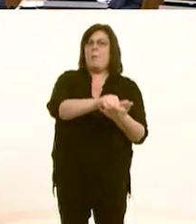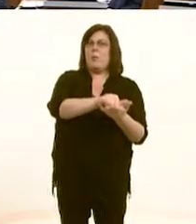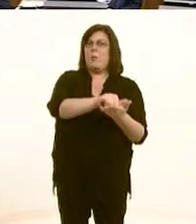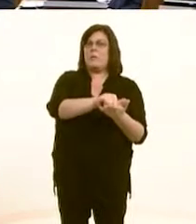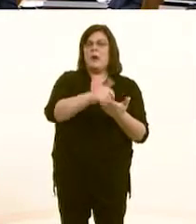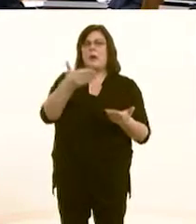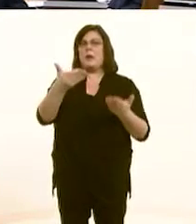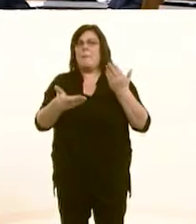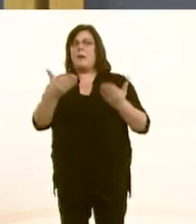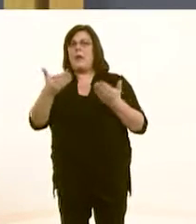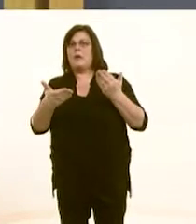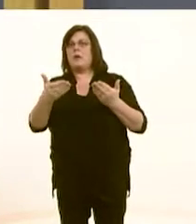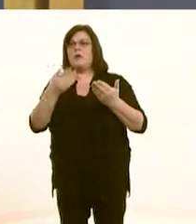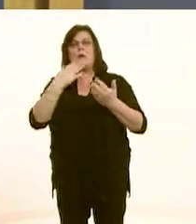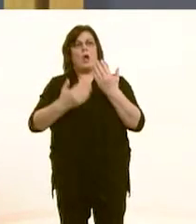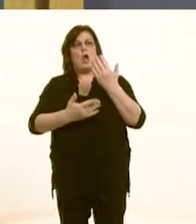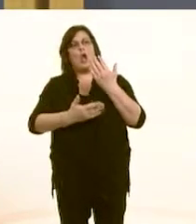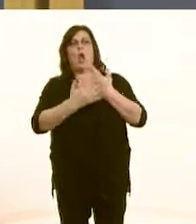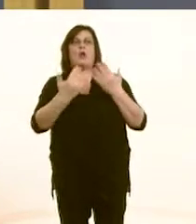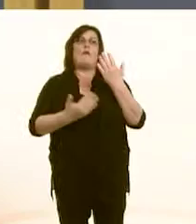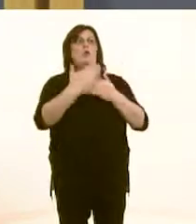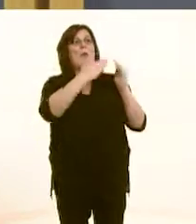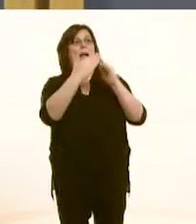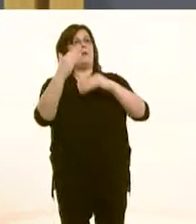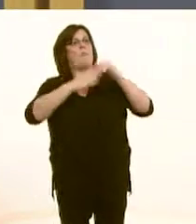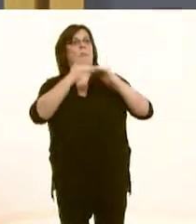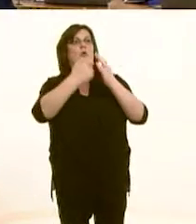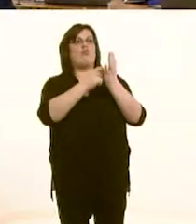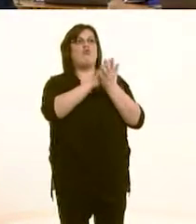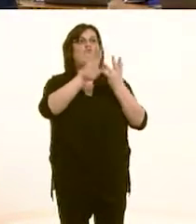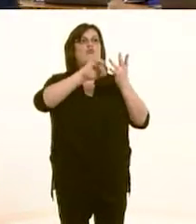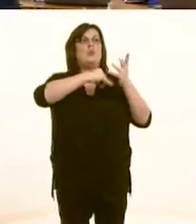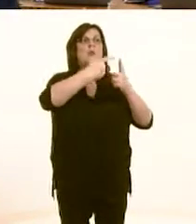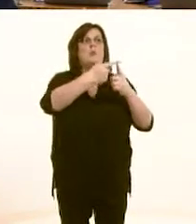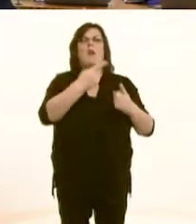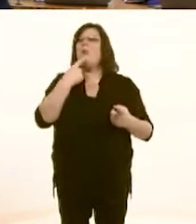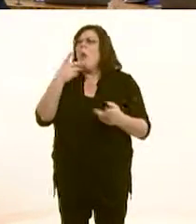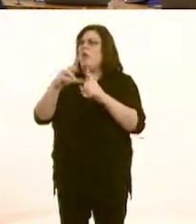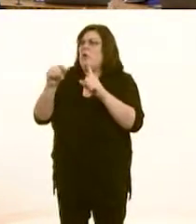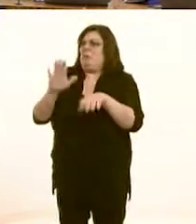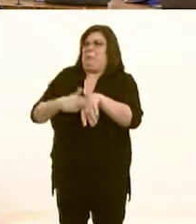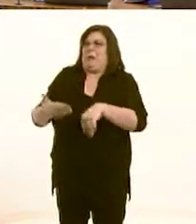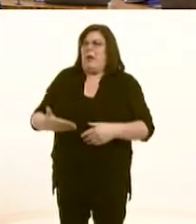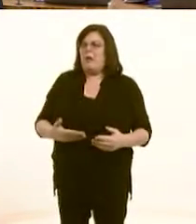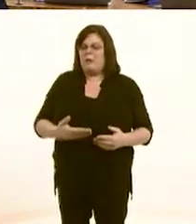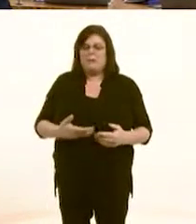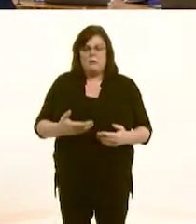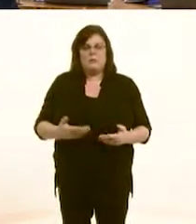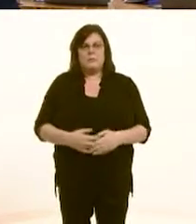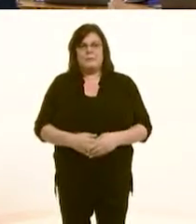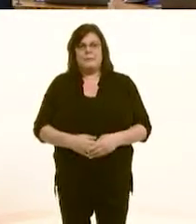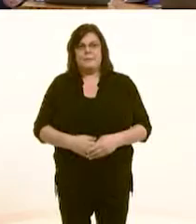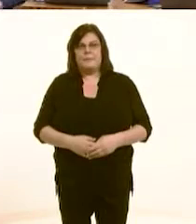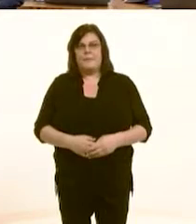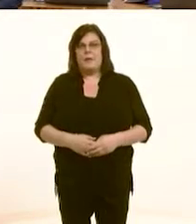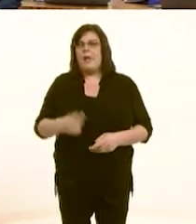be to have lots of new houses being built in Roos? Absolutely. Well, I mean, the Conservatives wouldn't care about that. As long as there's no